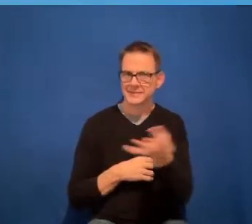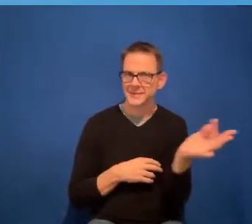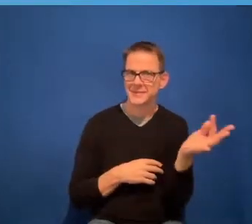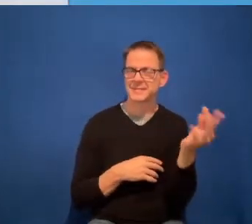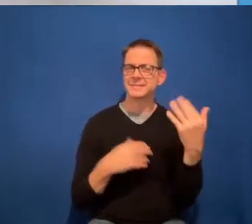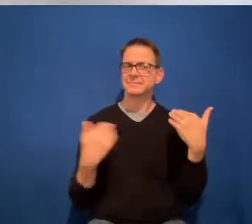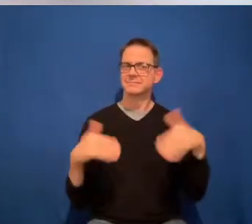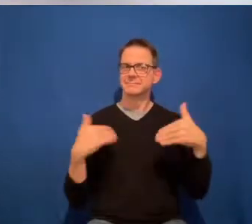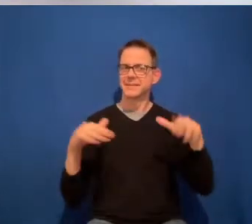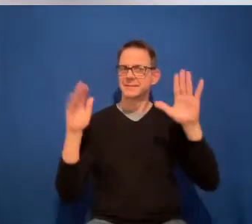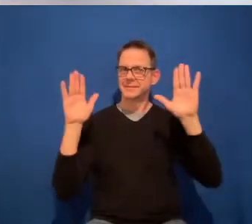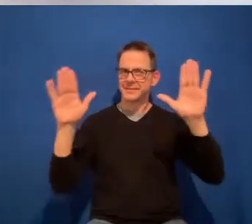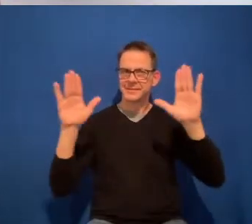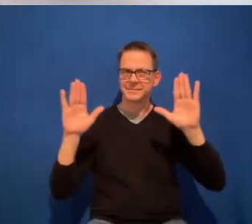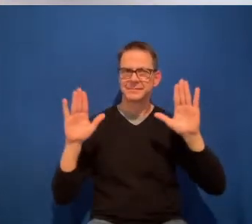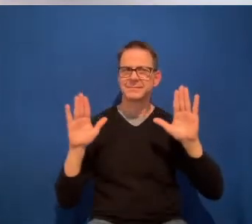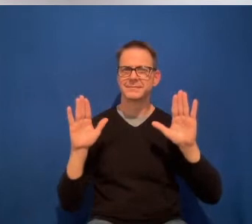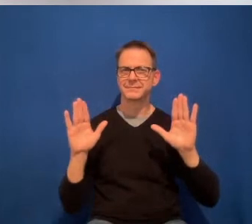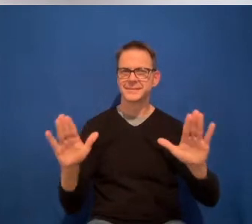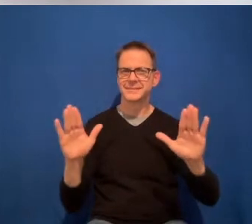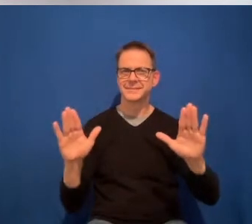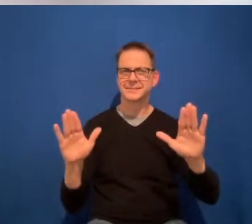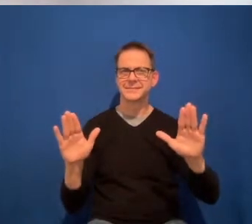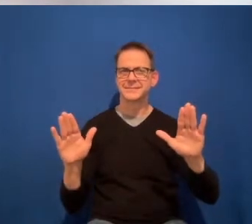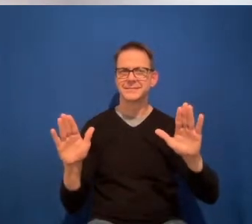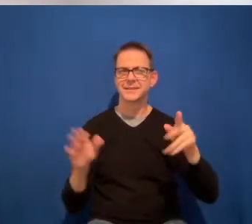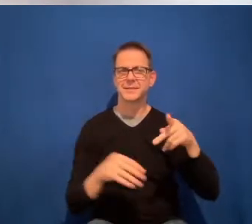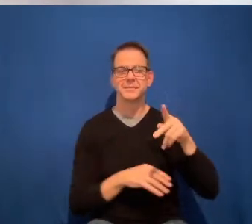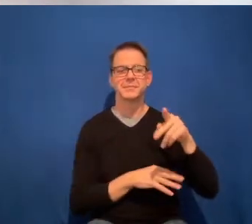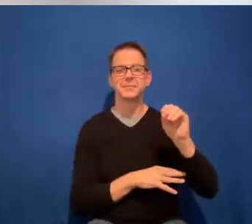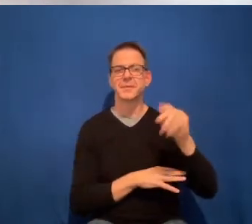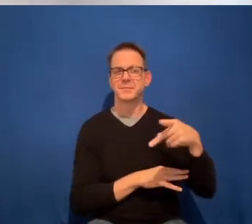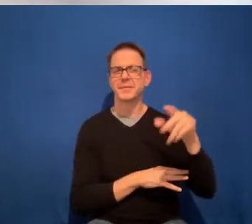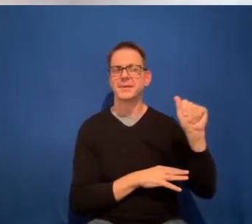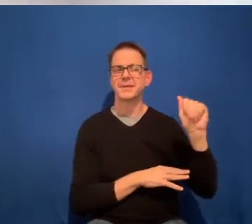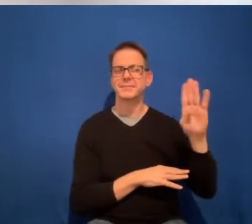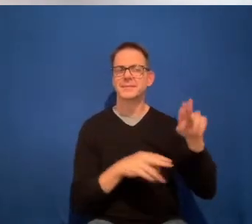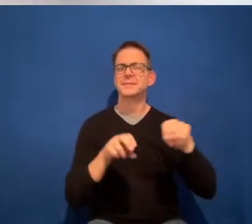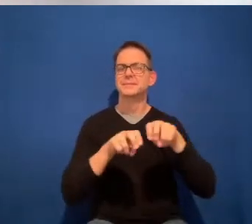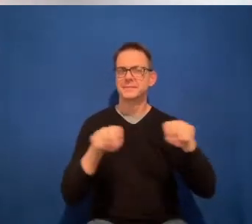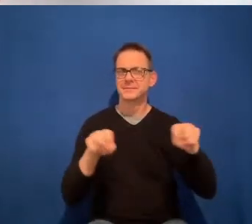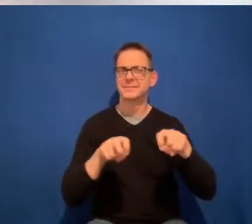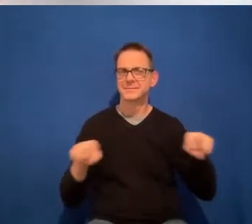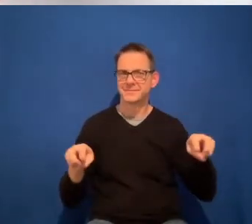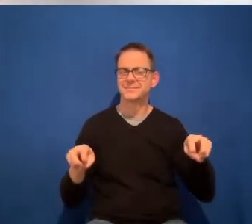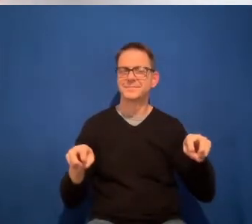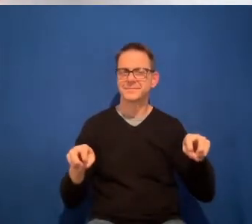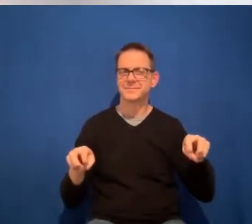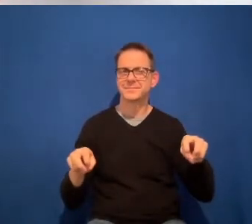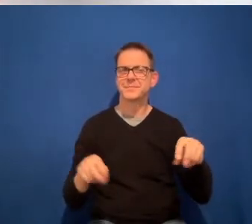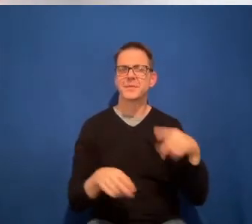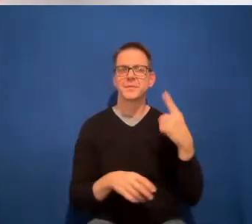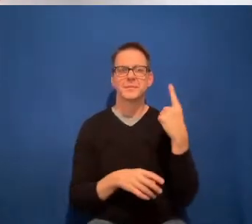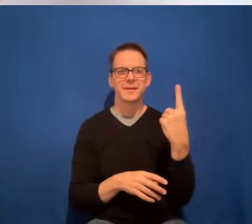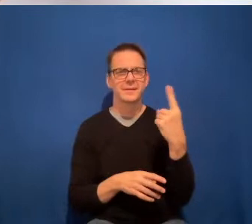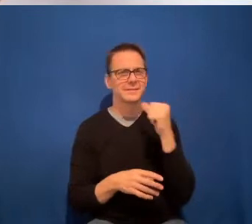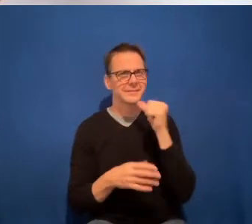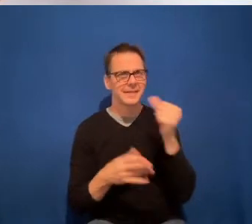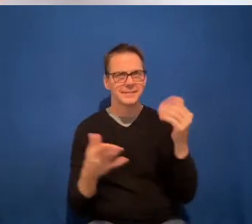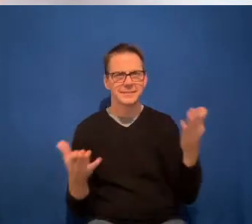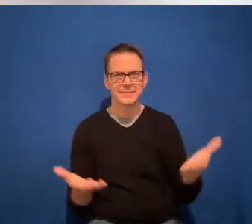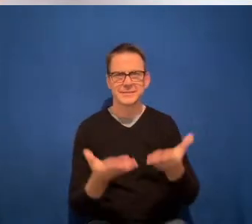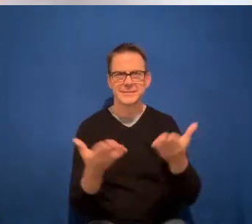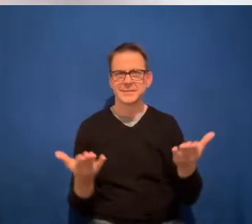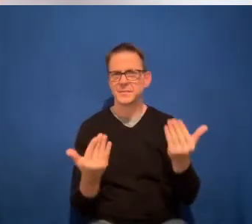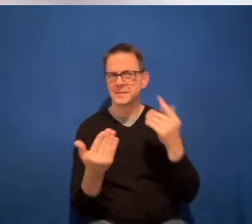many fantastic Pop AB Coalition members and one who is away from their station at the moment. So I will bring them up in a second.